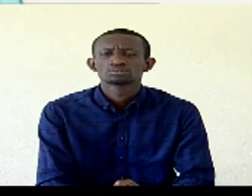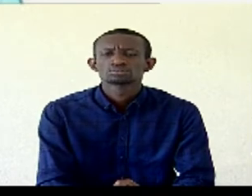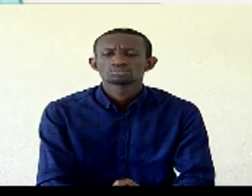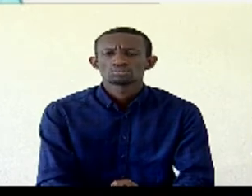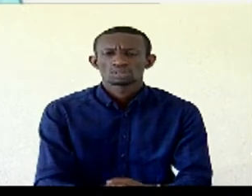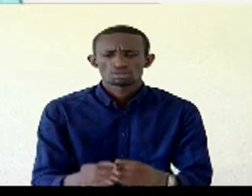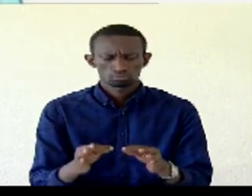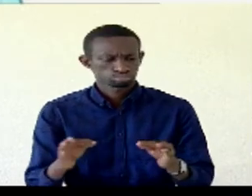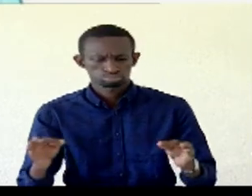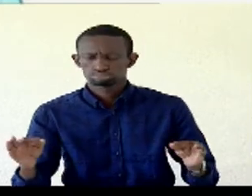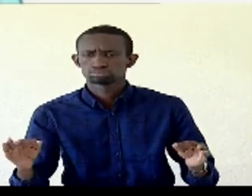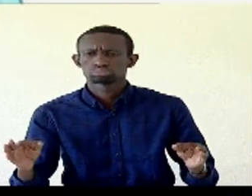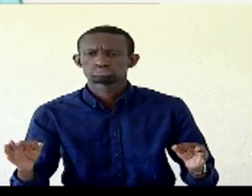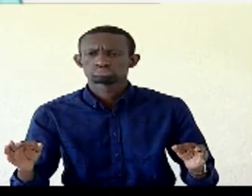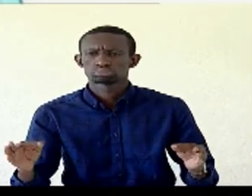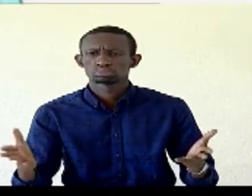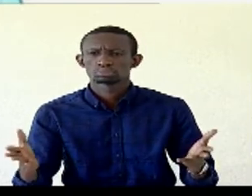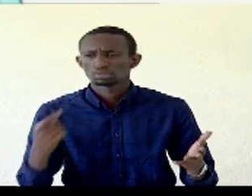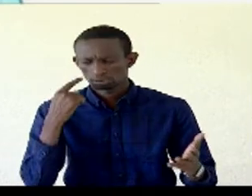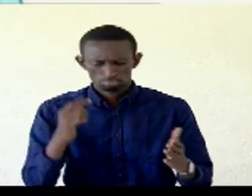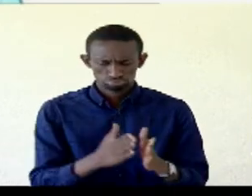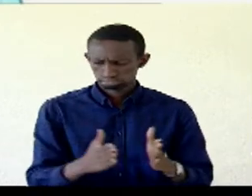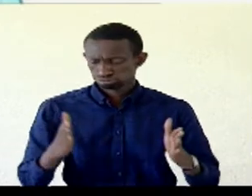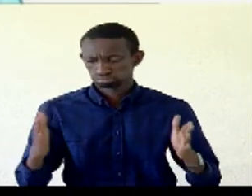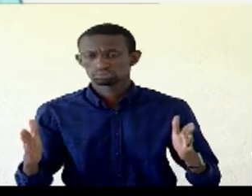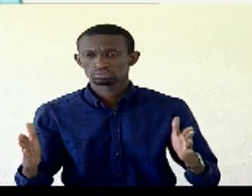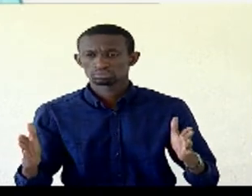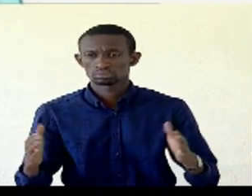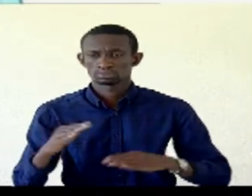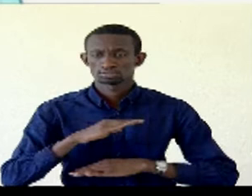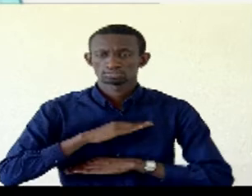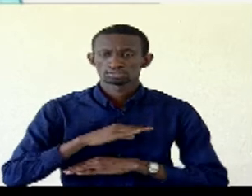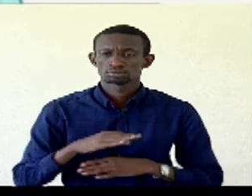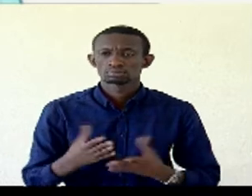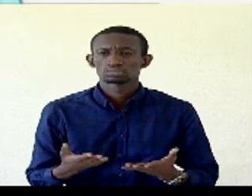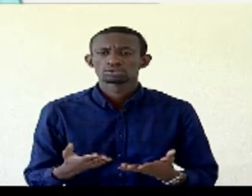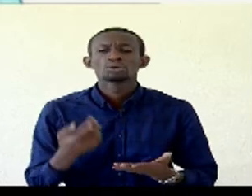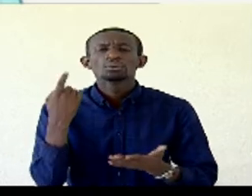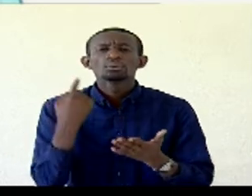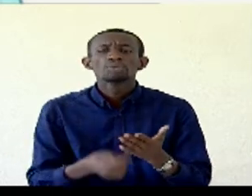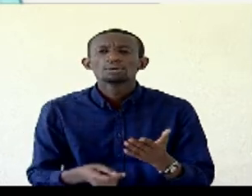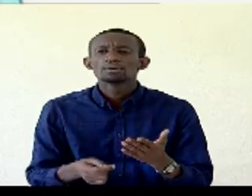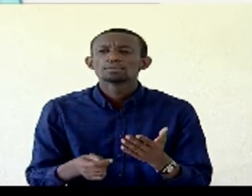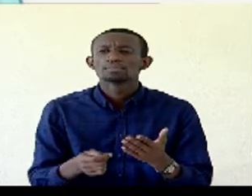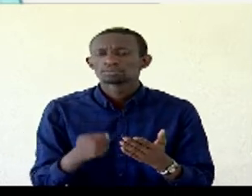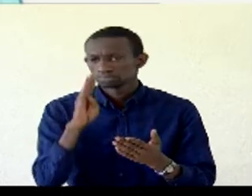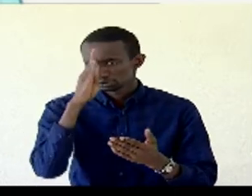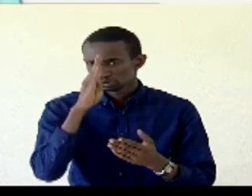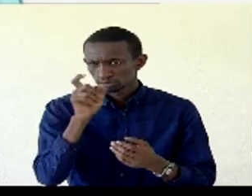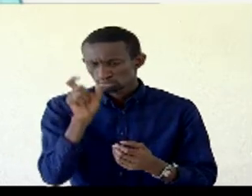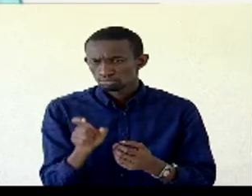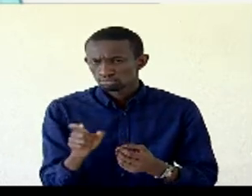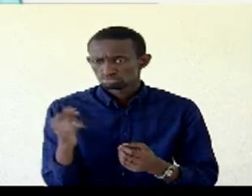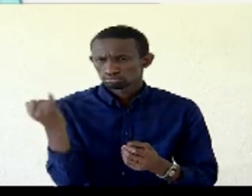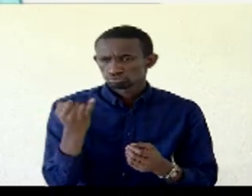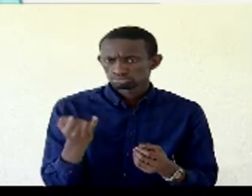Size? Is this big enough? Two, what about proportionality? You draw someone and you find that the ear